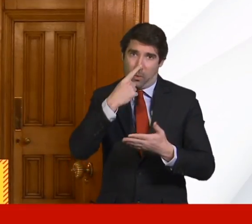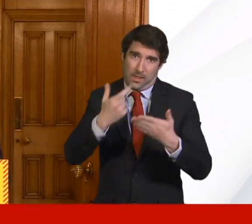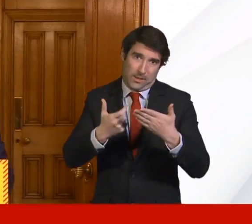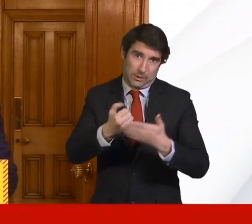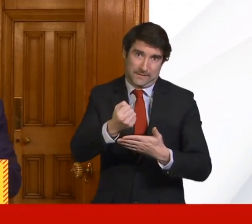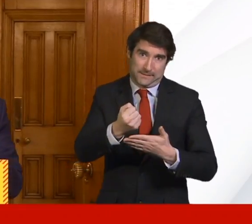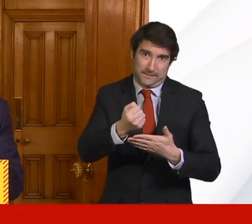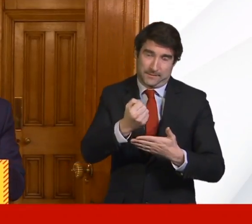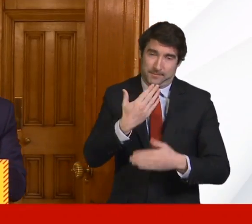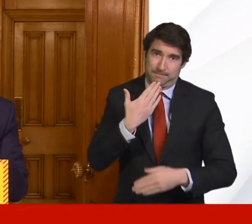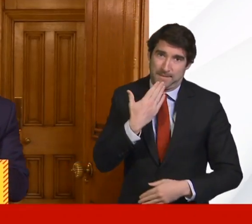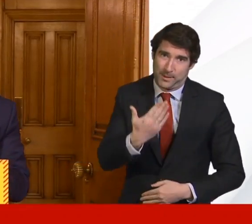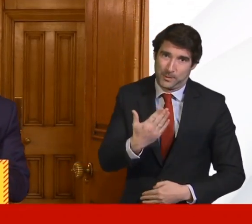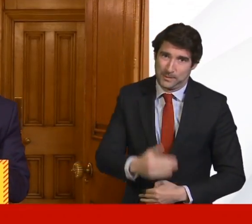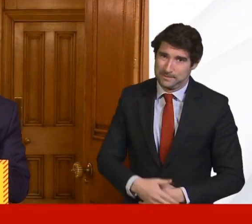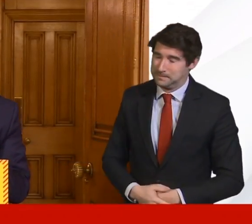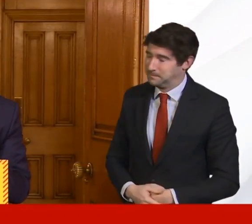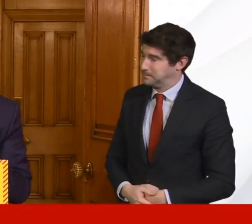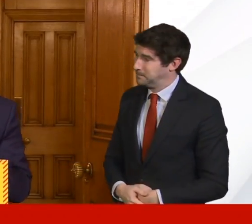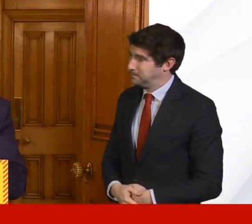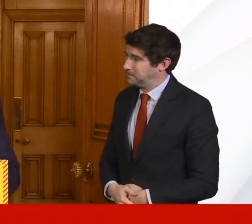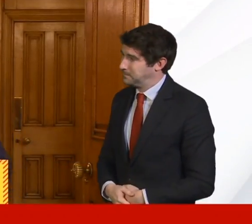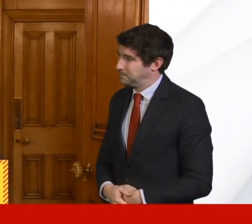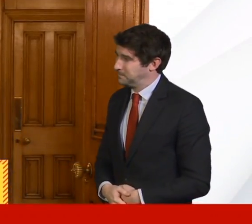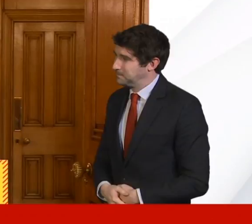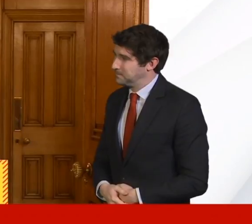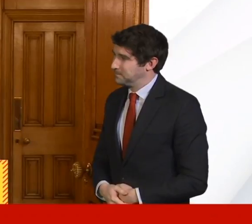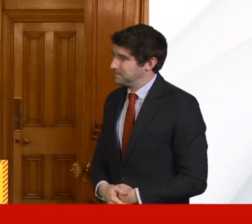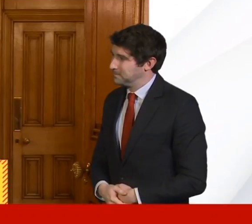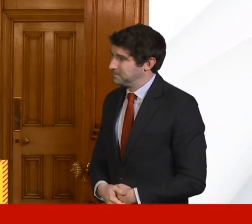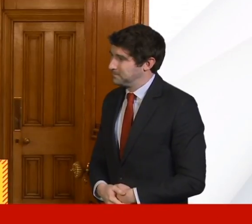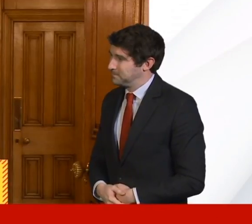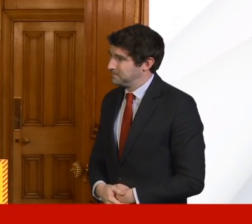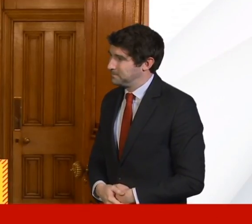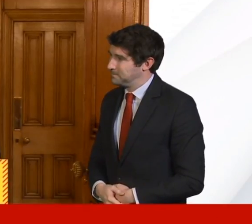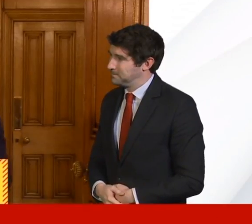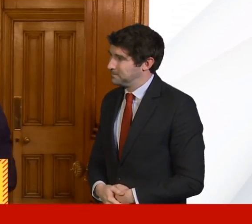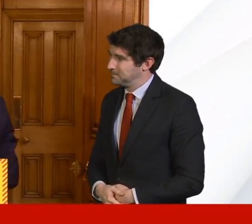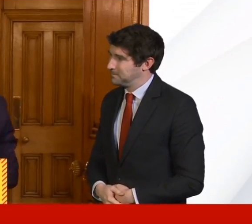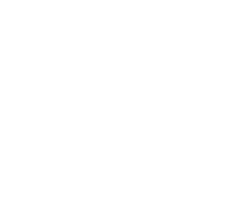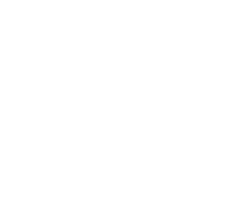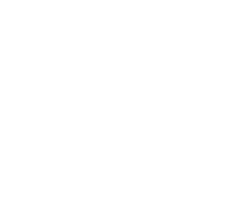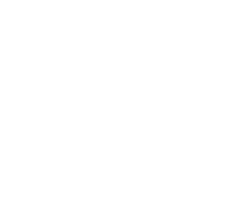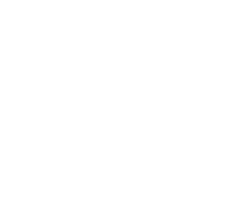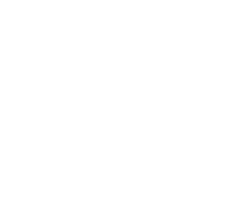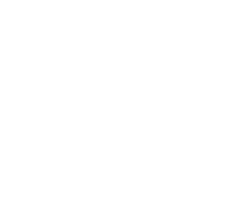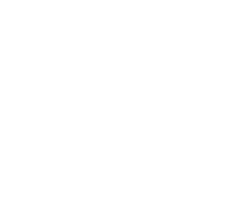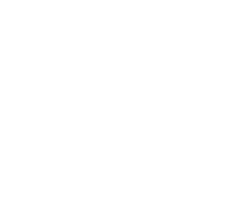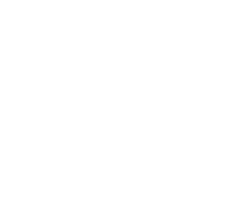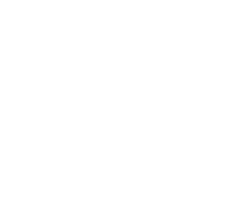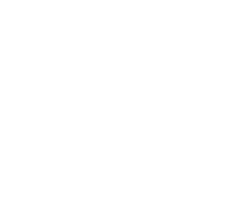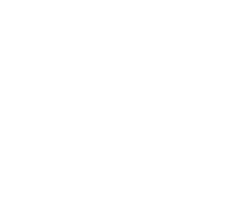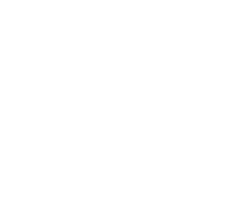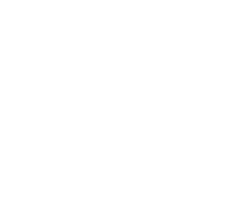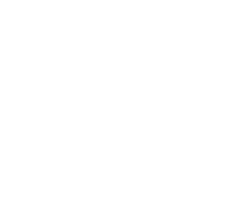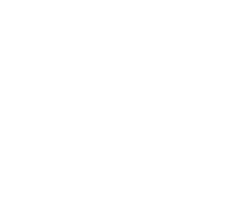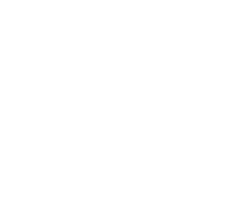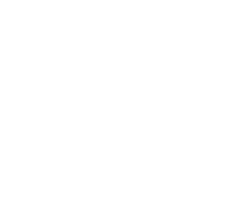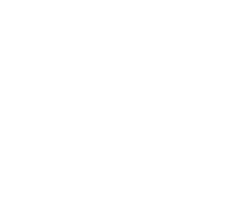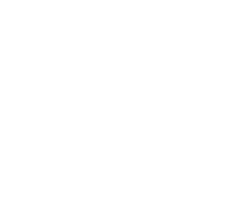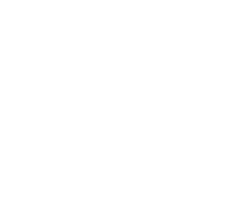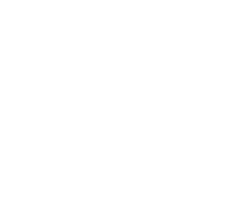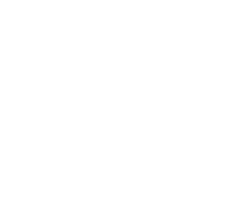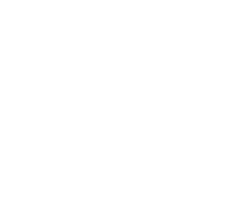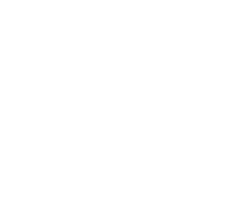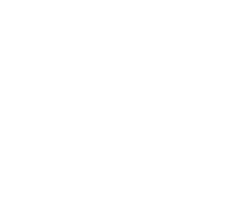Well, the Business Secretary there, Alok Sharma, bringing to a close today's Downing Street briefing on the government's fight against the